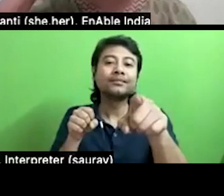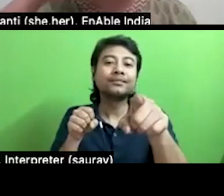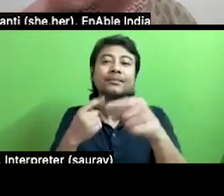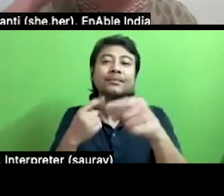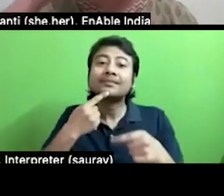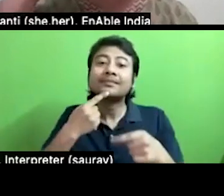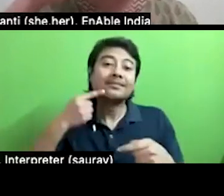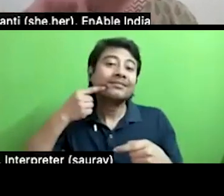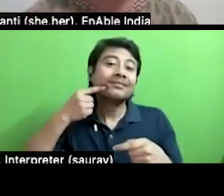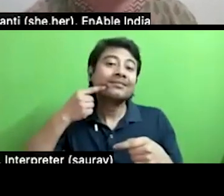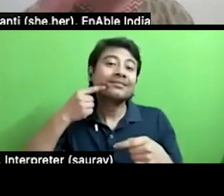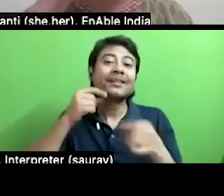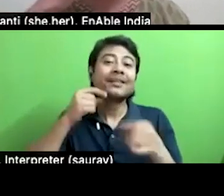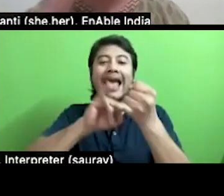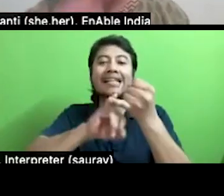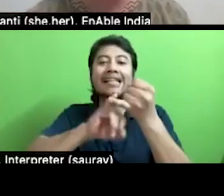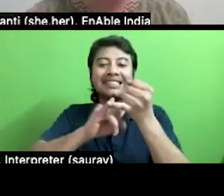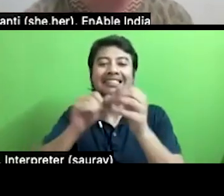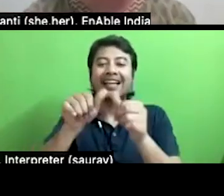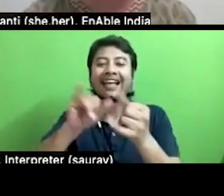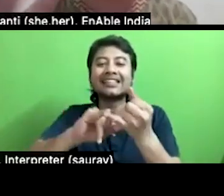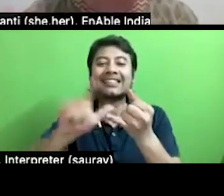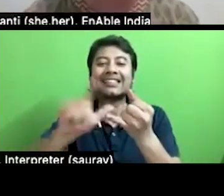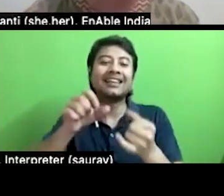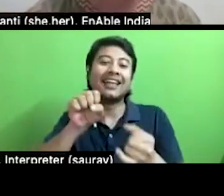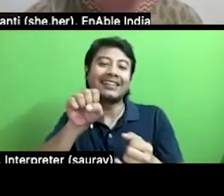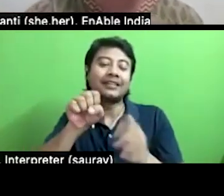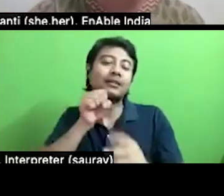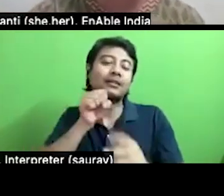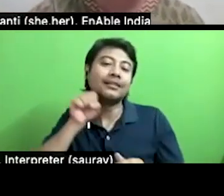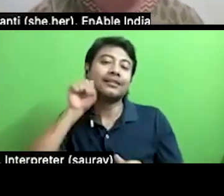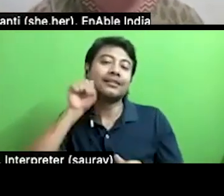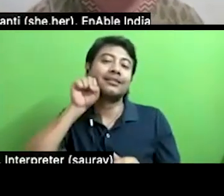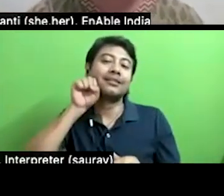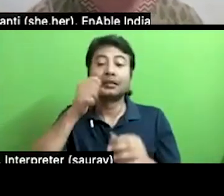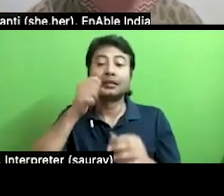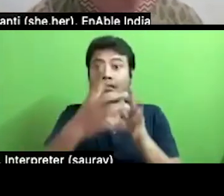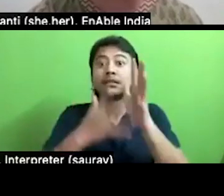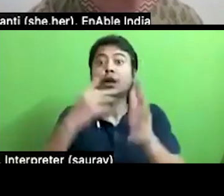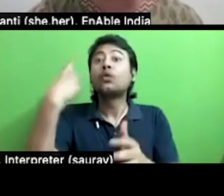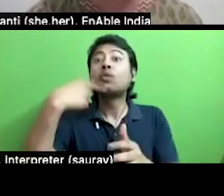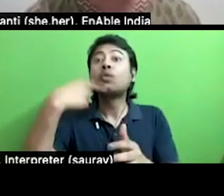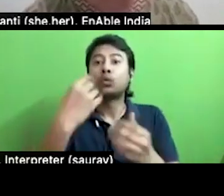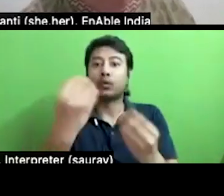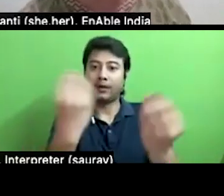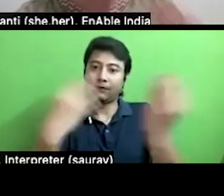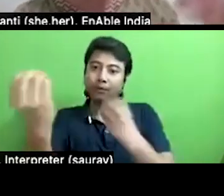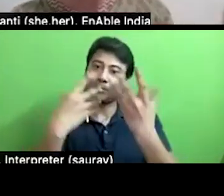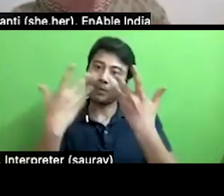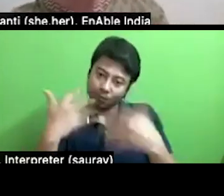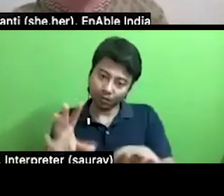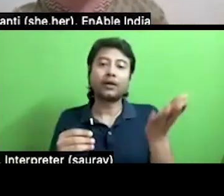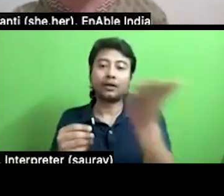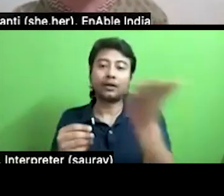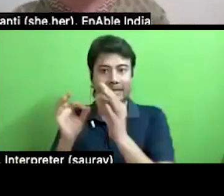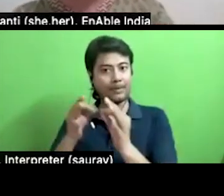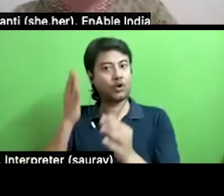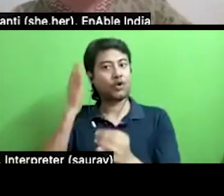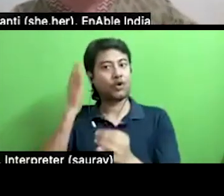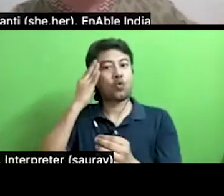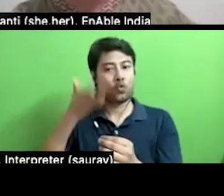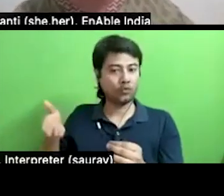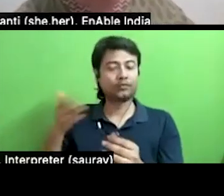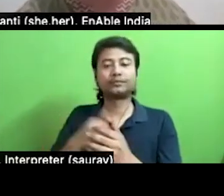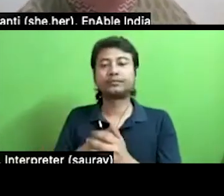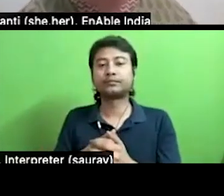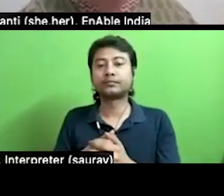chin and say S. And similarly, others have their signs. Every 15 minutes, we'll try to pause. I want